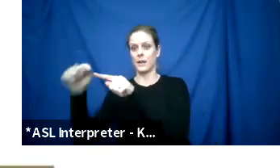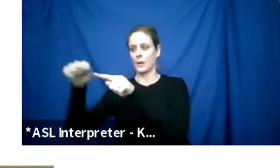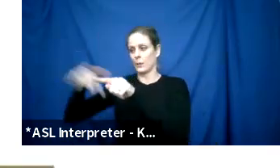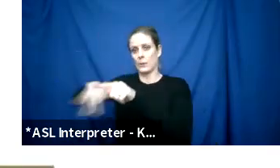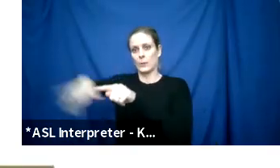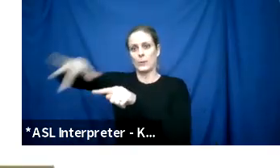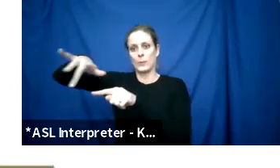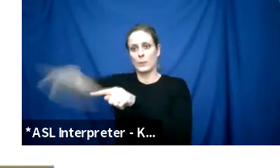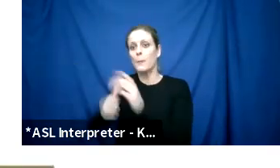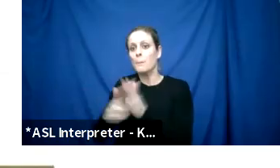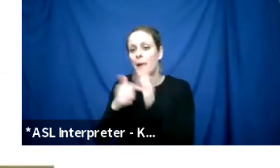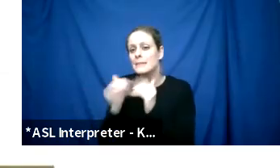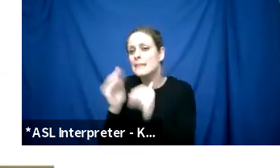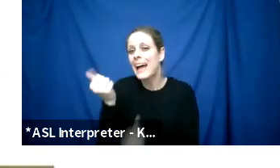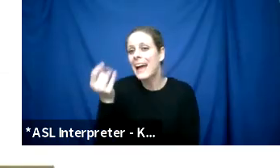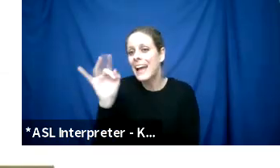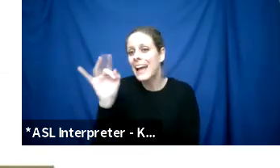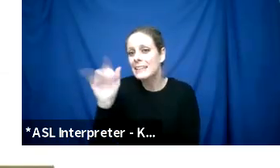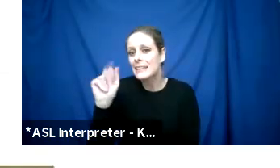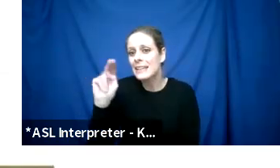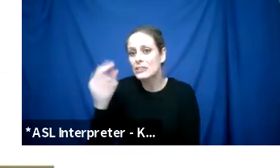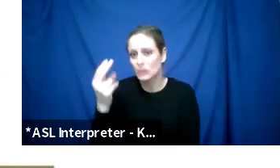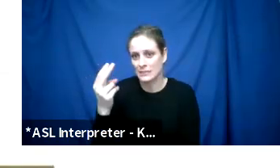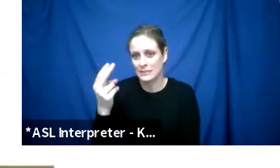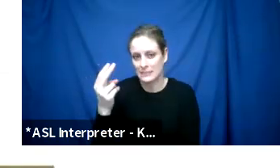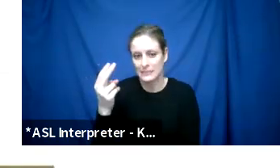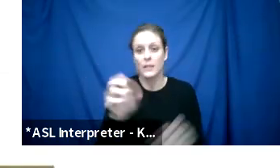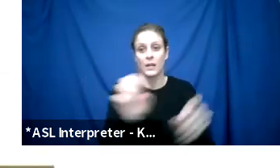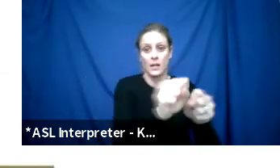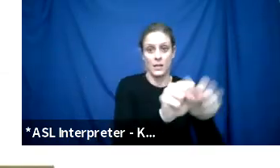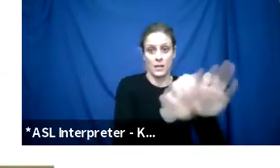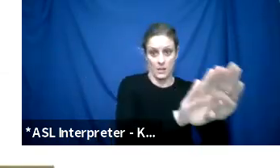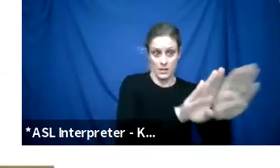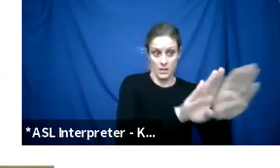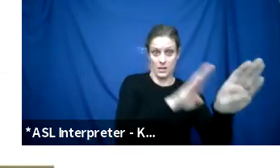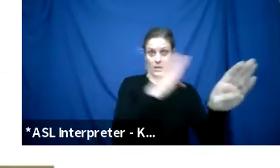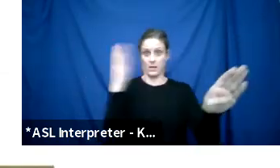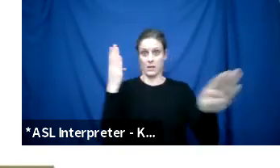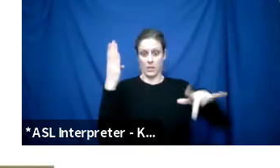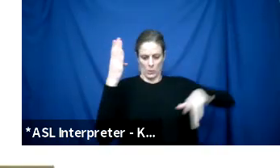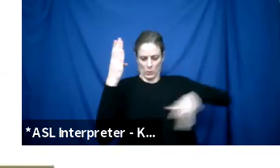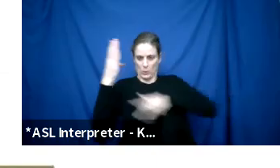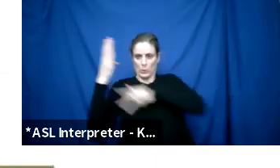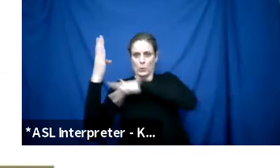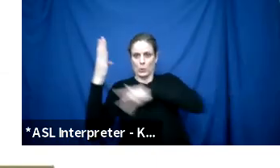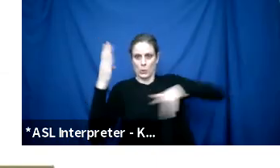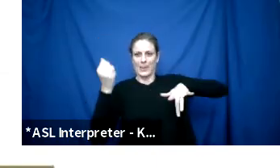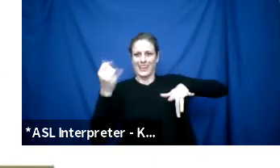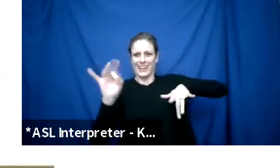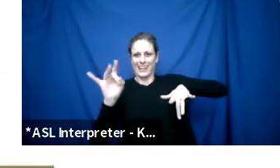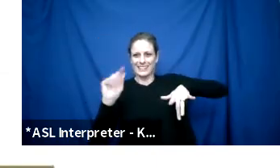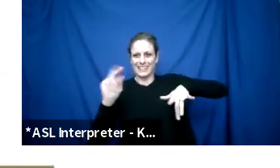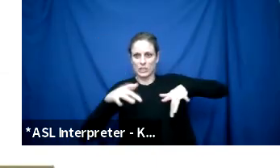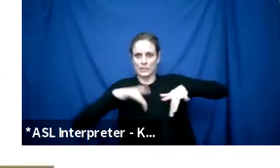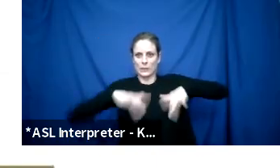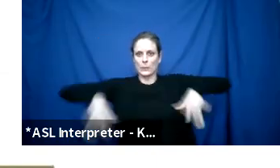of 18 inches of clear floor space on the pool side of doors. But what people sometimes forget is that